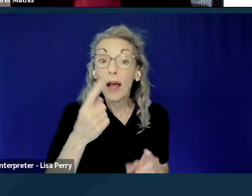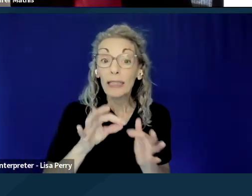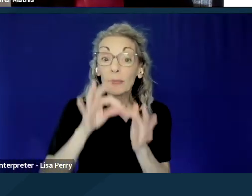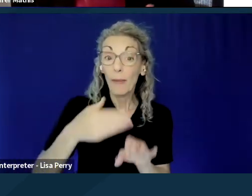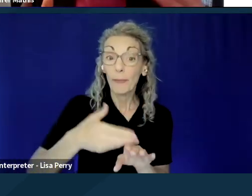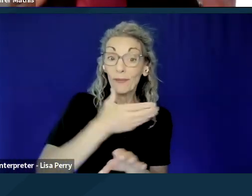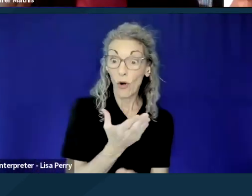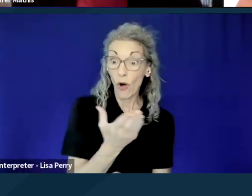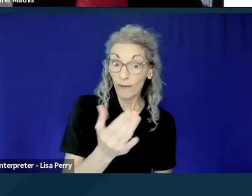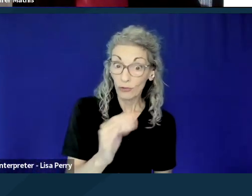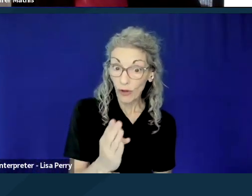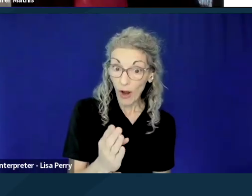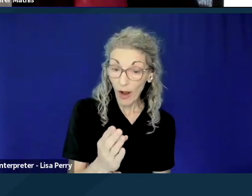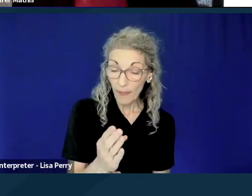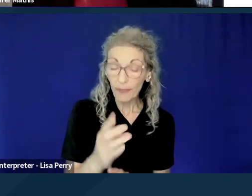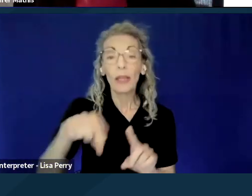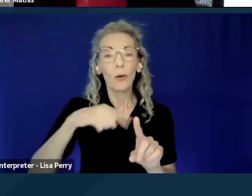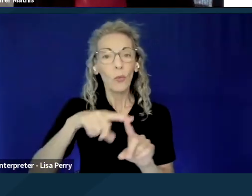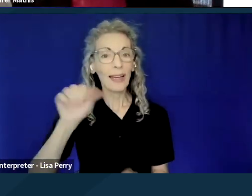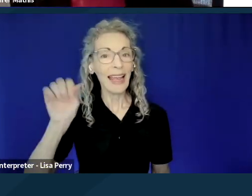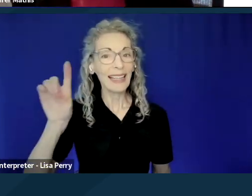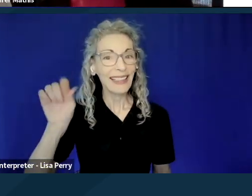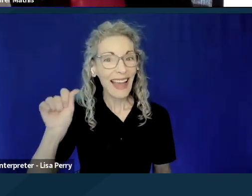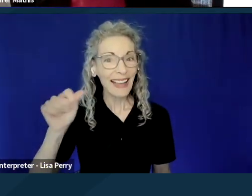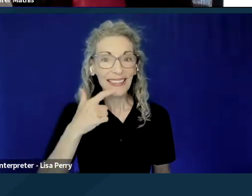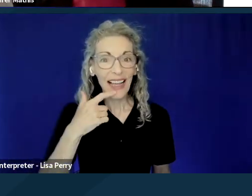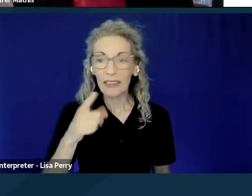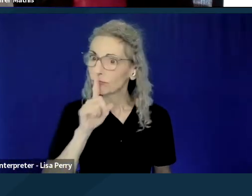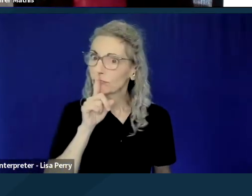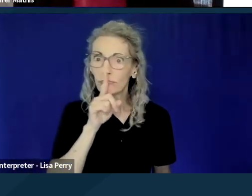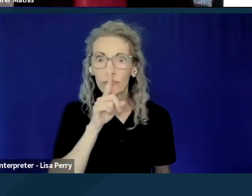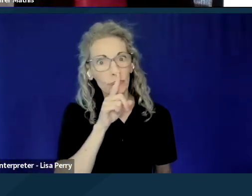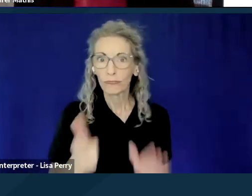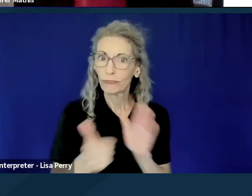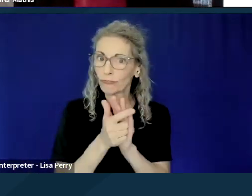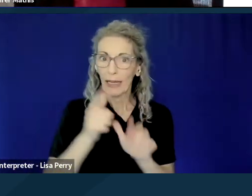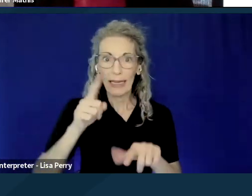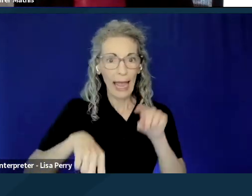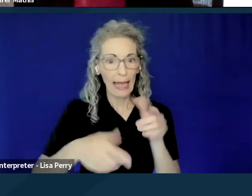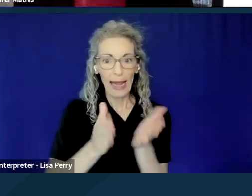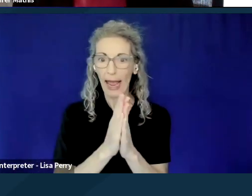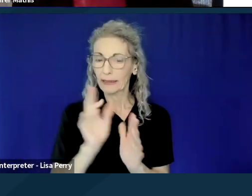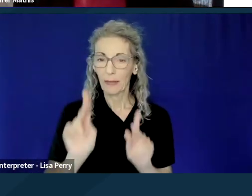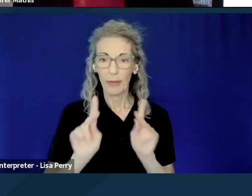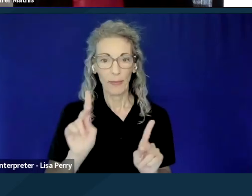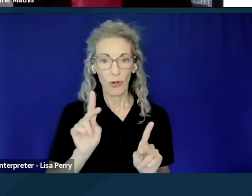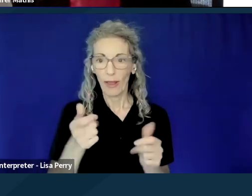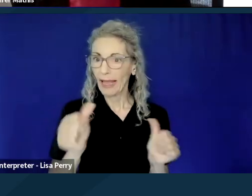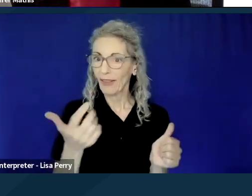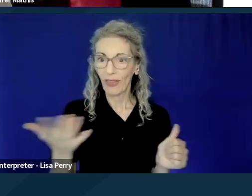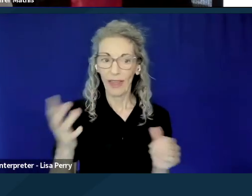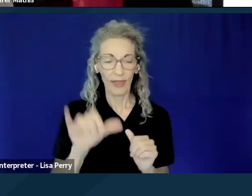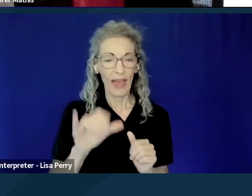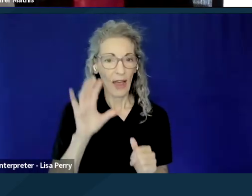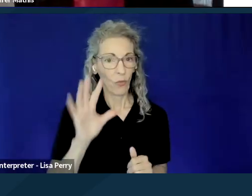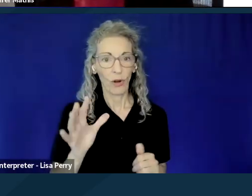offer, um, when the ADA says that you can't ask people uh, anything that